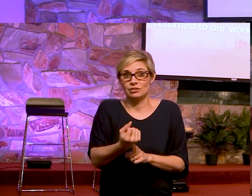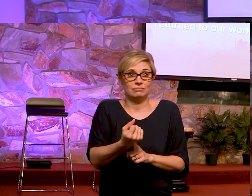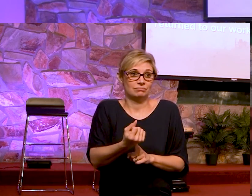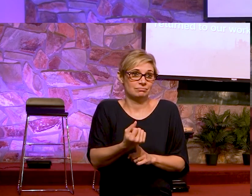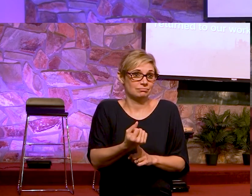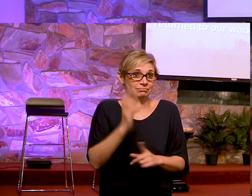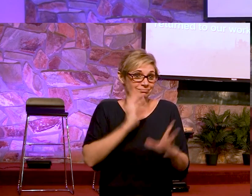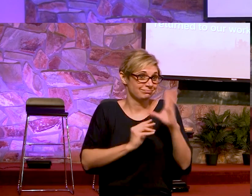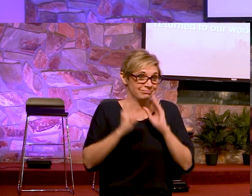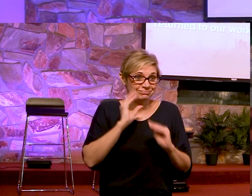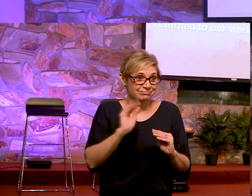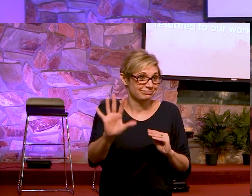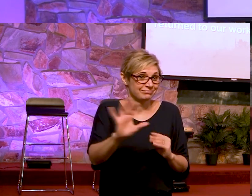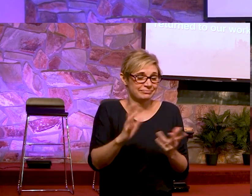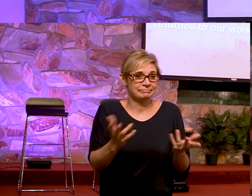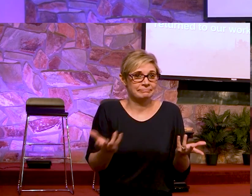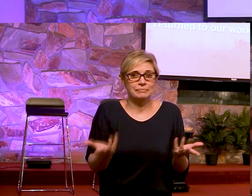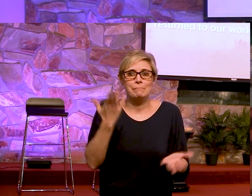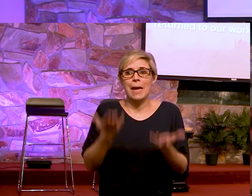you're discouraged.